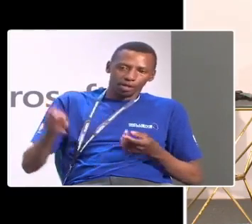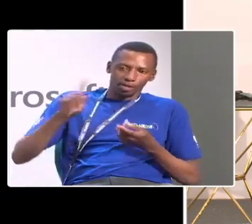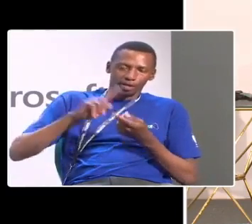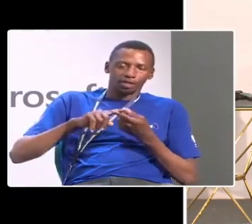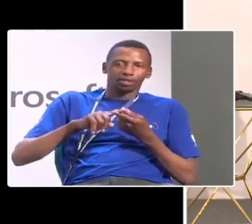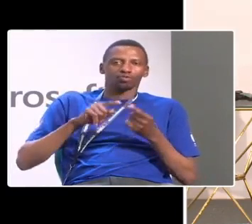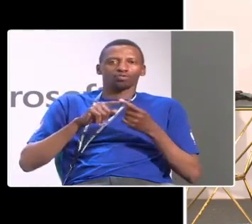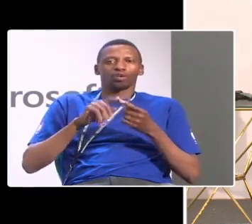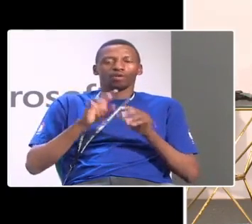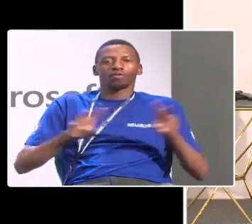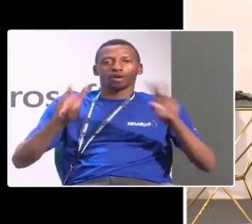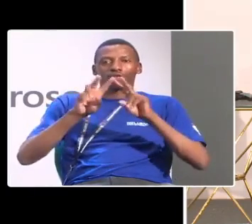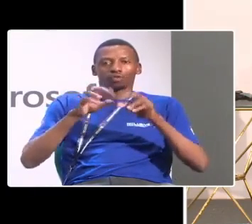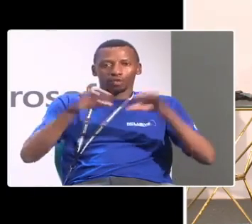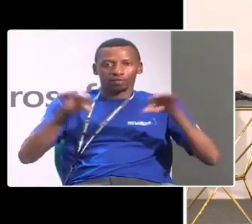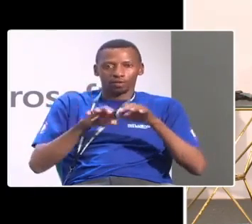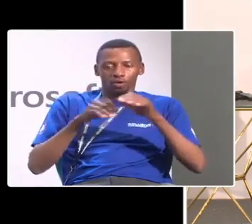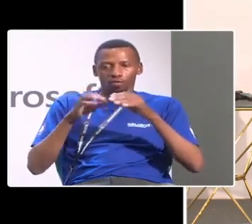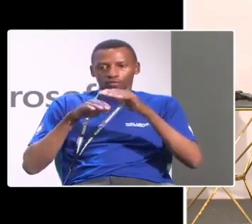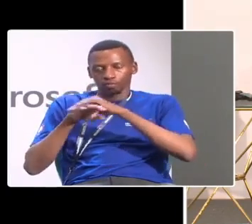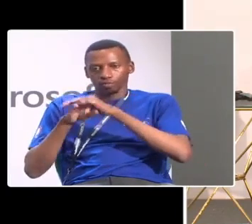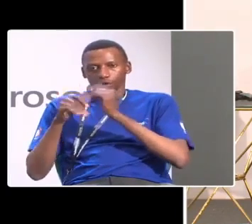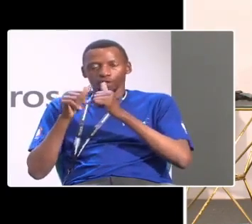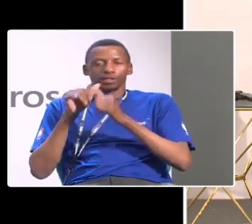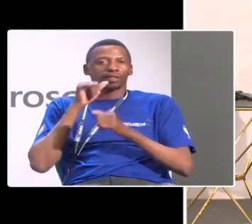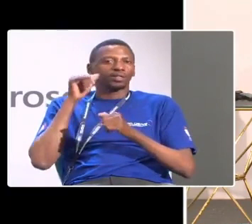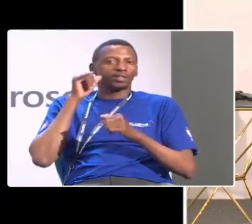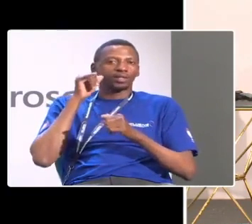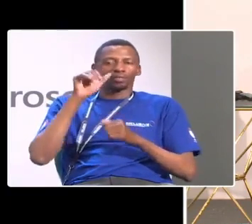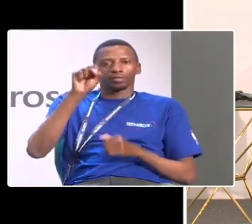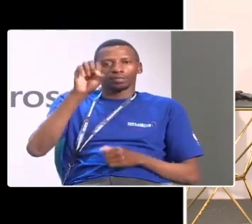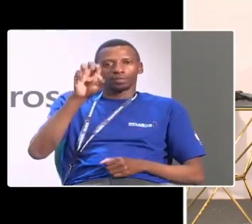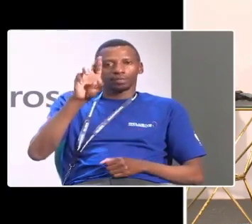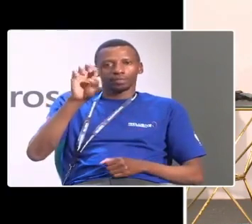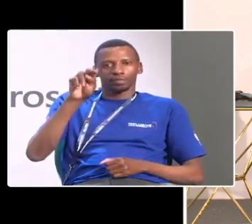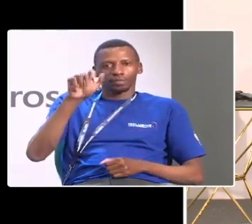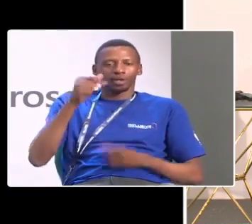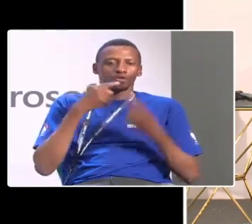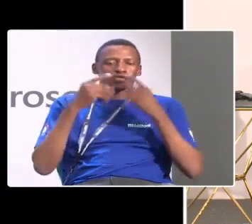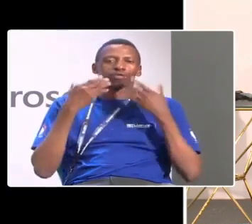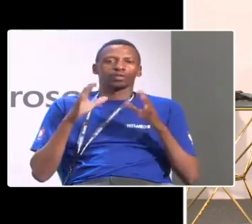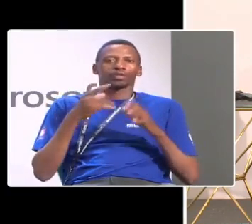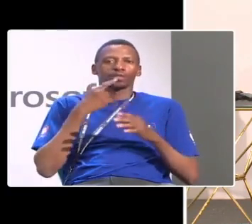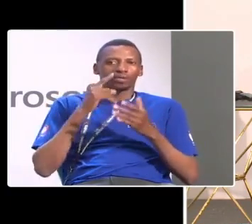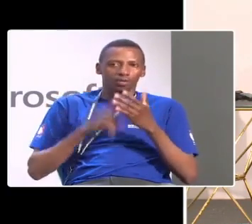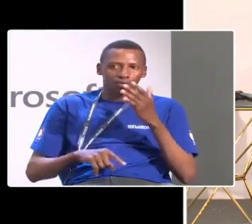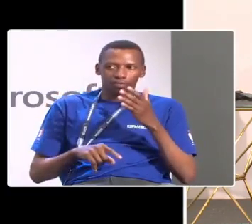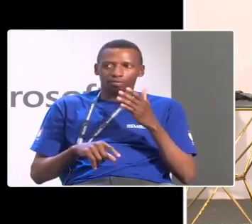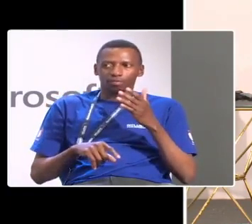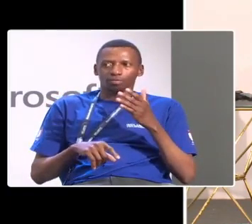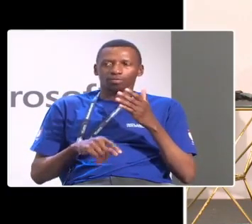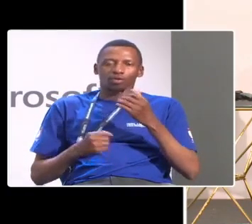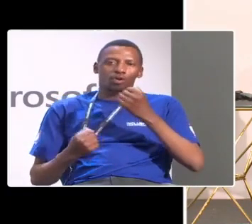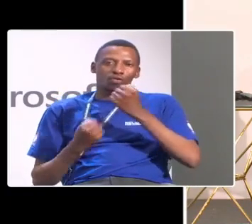of accessibility, which was echoed yesterday by Serena Davis, who said that funders are looking